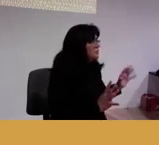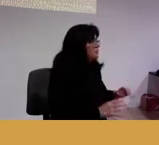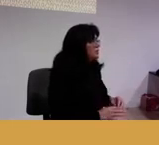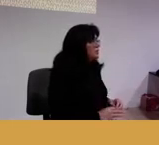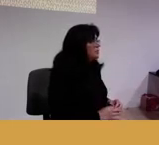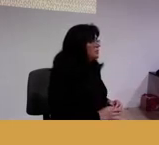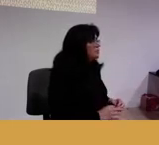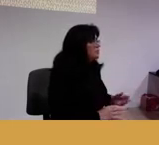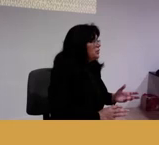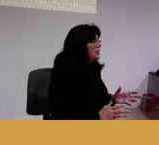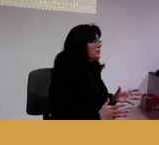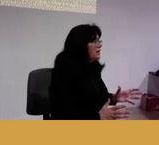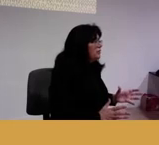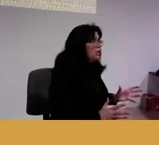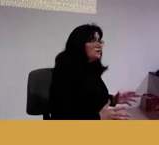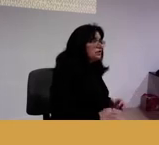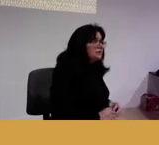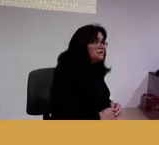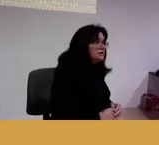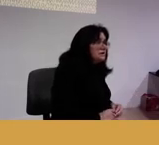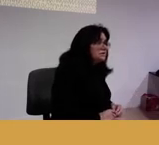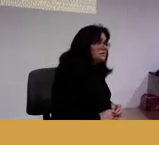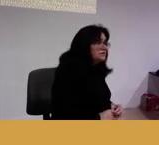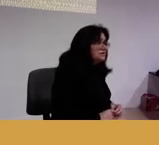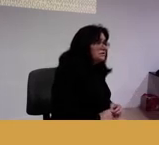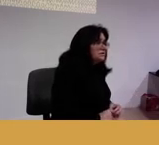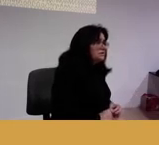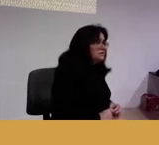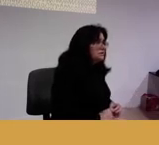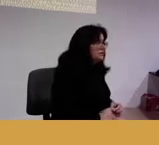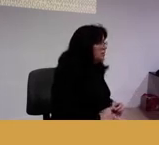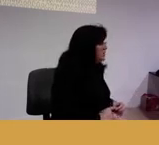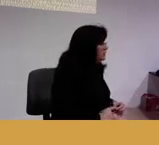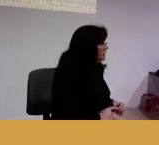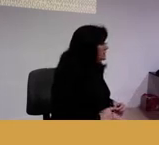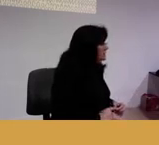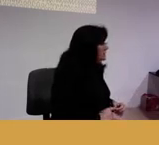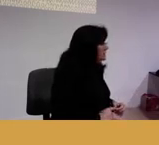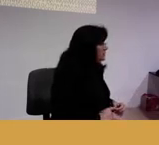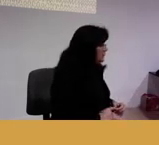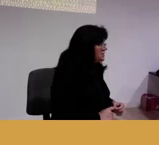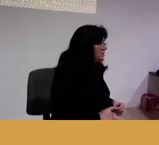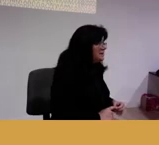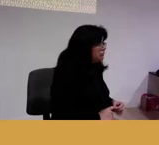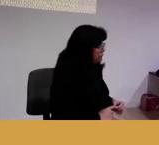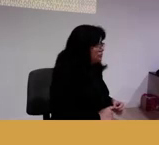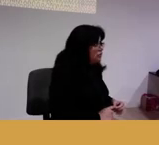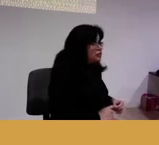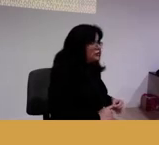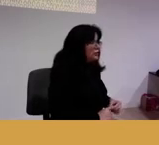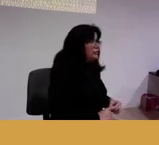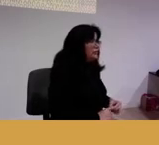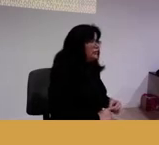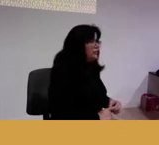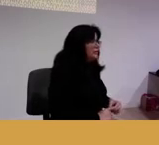but the most common one was, you know, why don't you have white Australian studies? Why don't you have white studies? And I say, well, actually, you